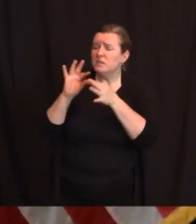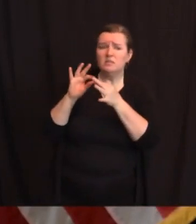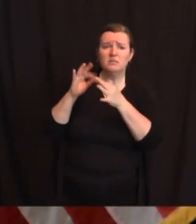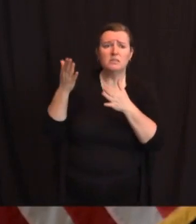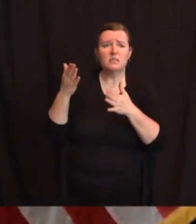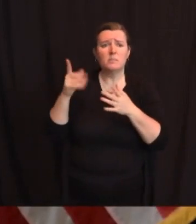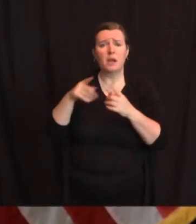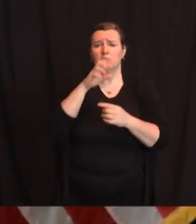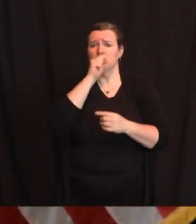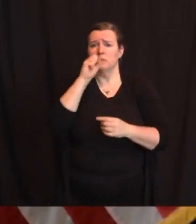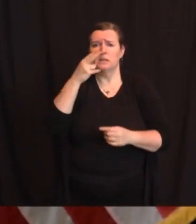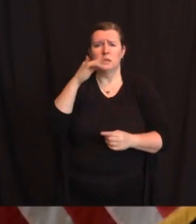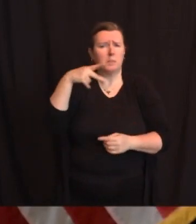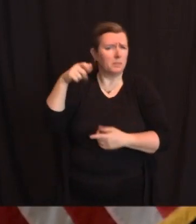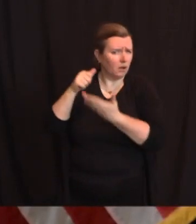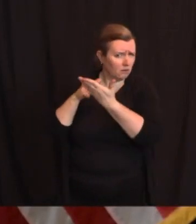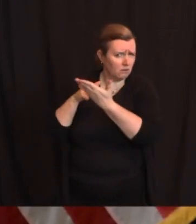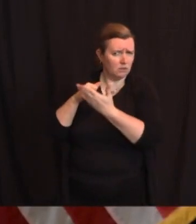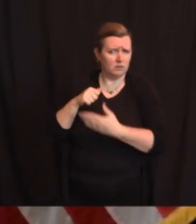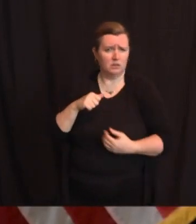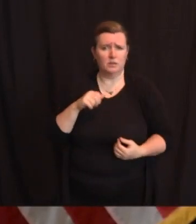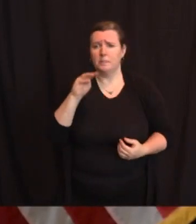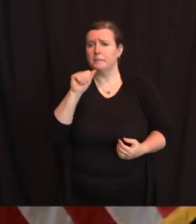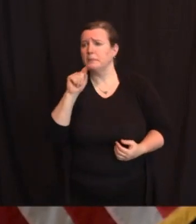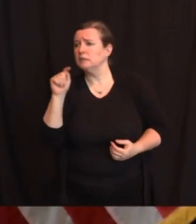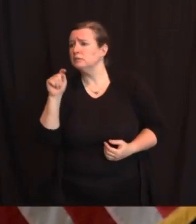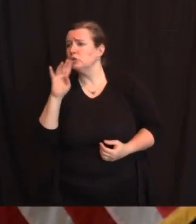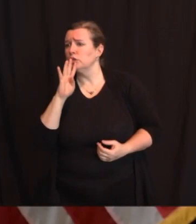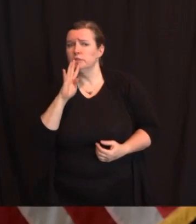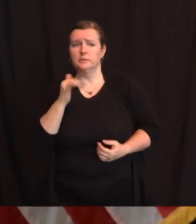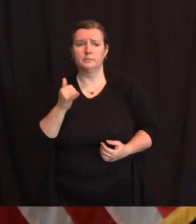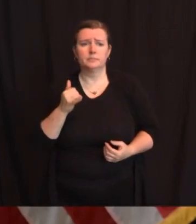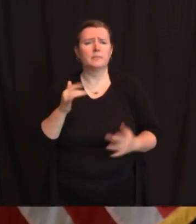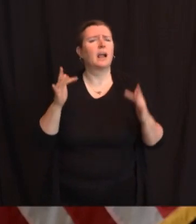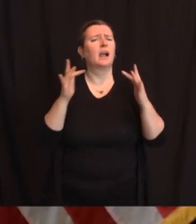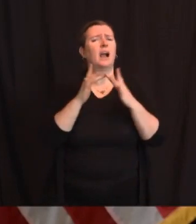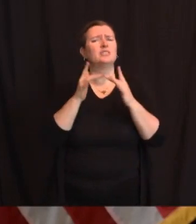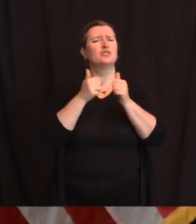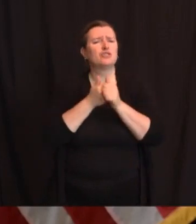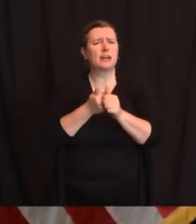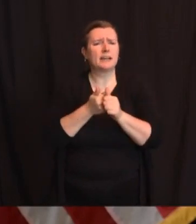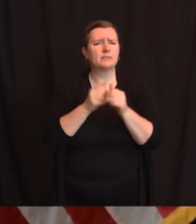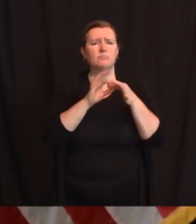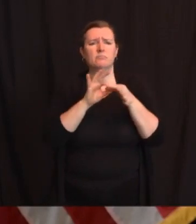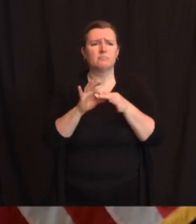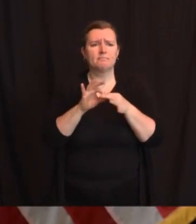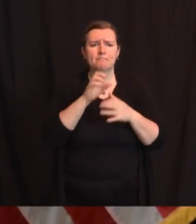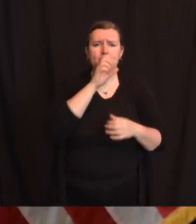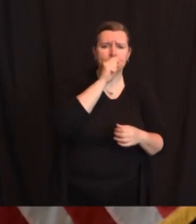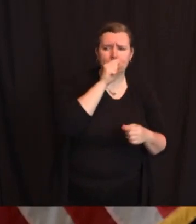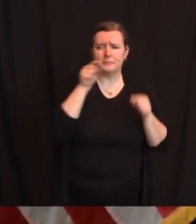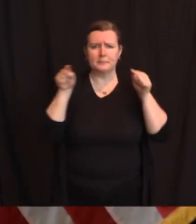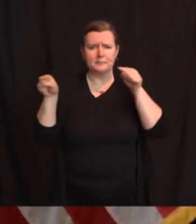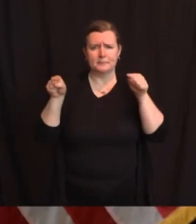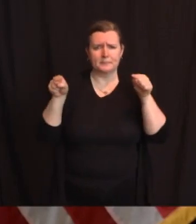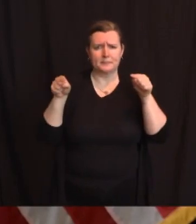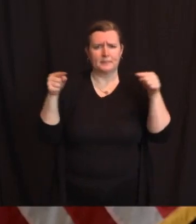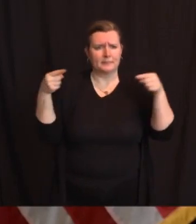that. I apologize. I missed the question. Contact tracing, how do you deal with matters of persons who may be worried about